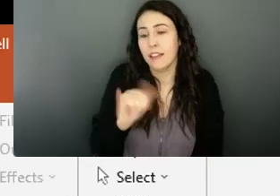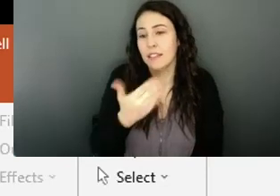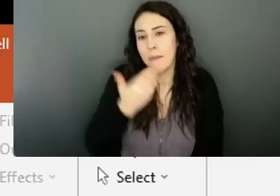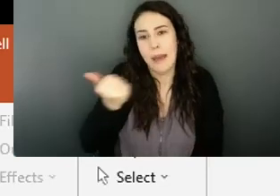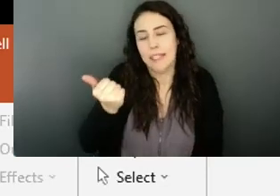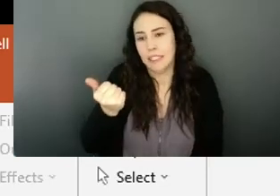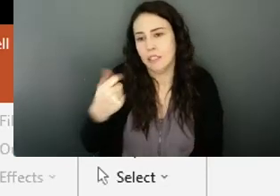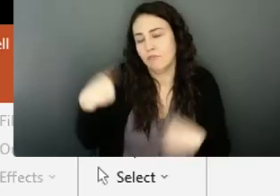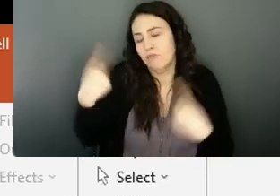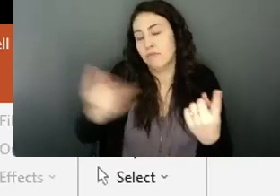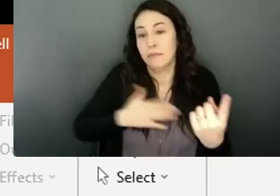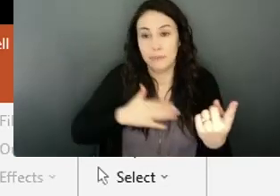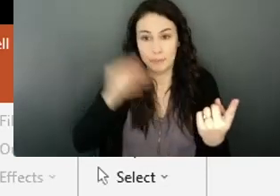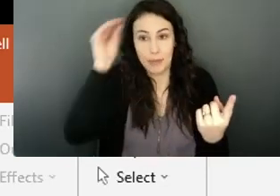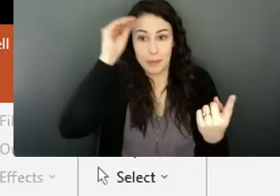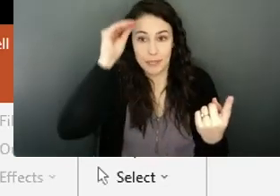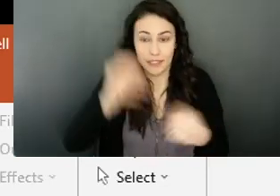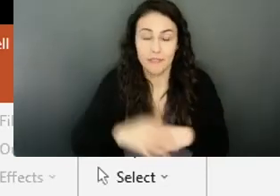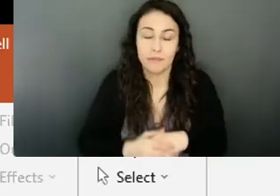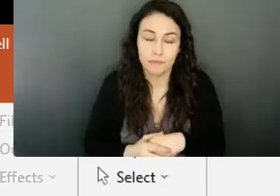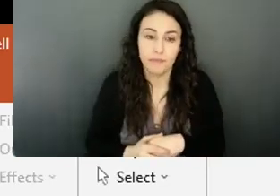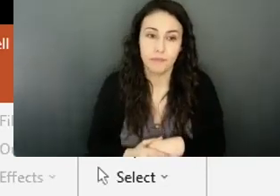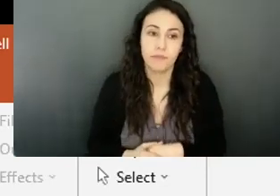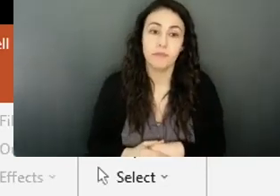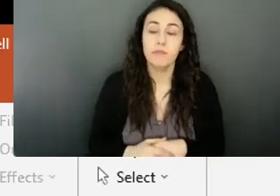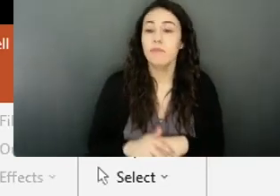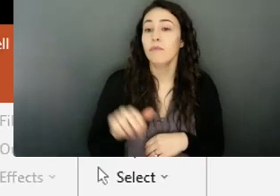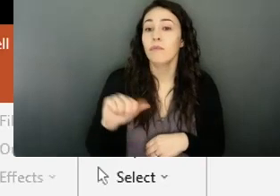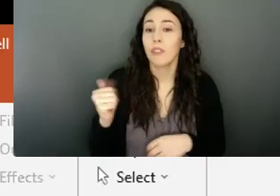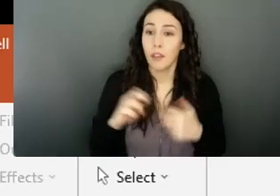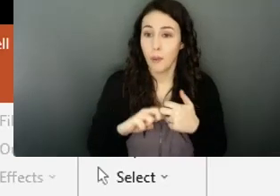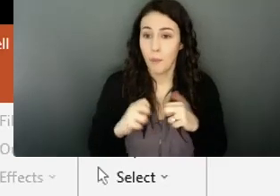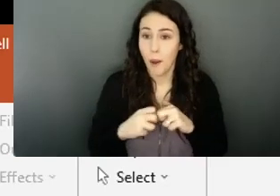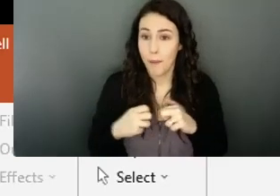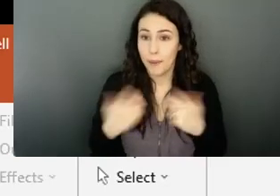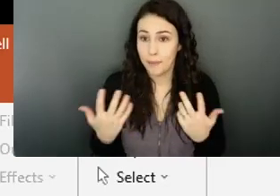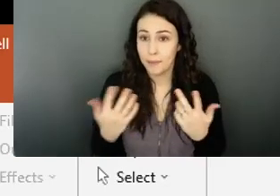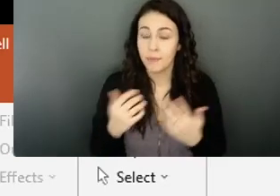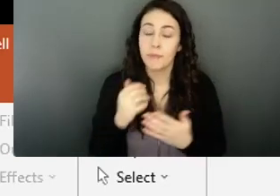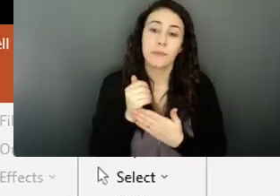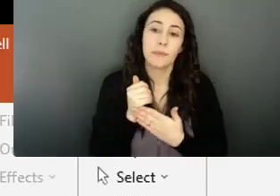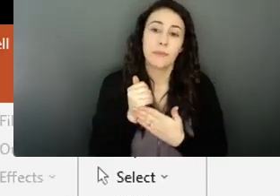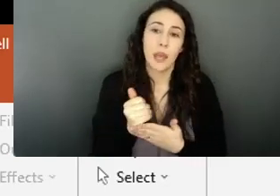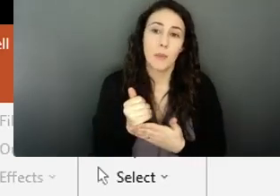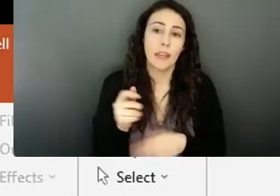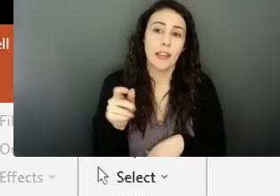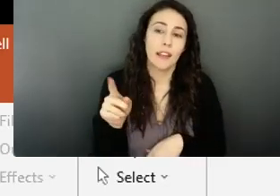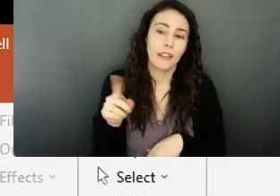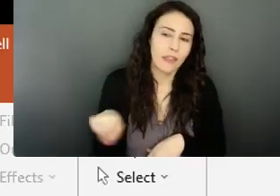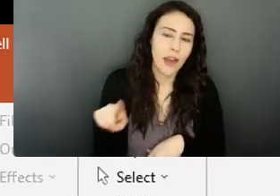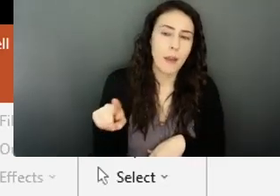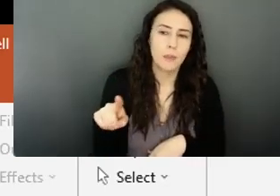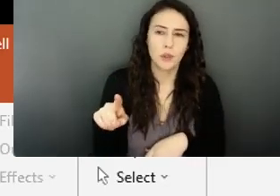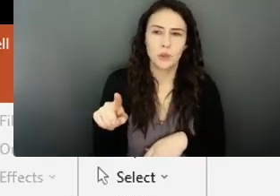opinion. And then the other problem was helping them to distinguish assessment from